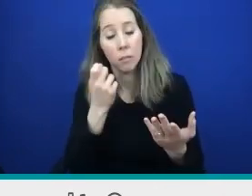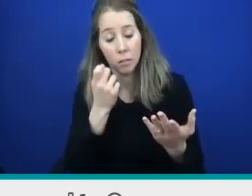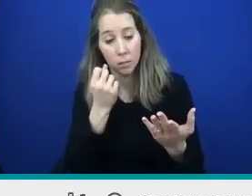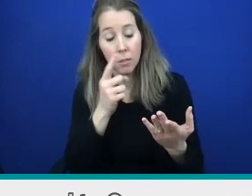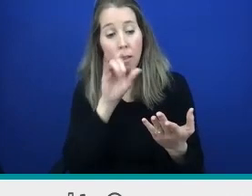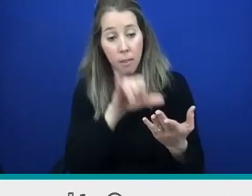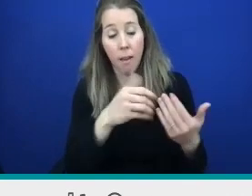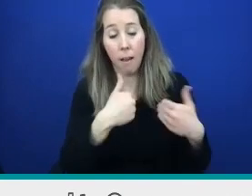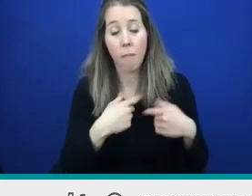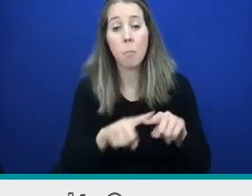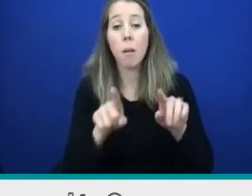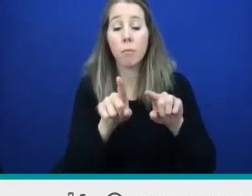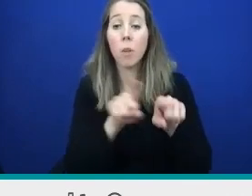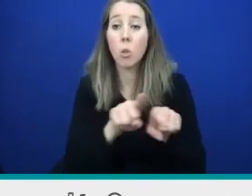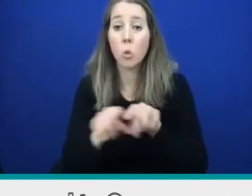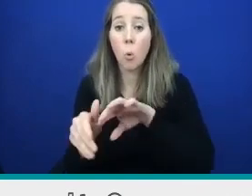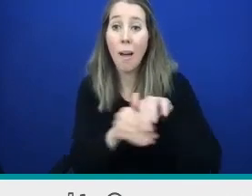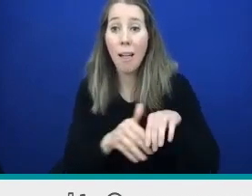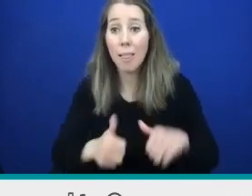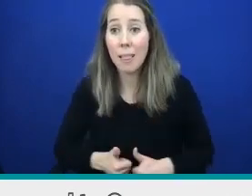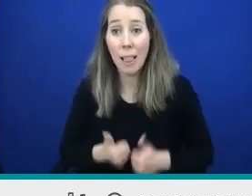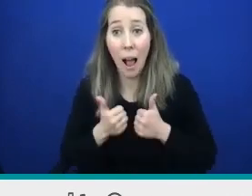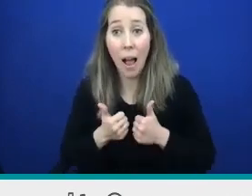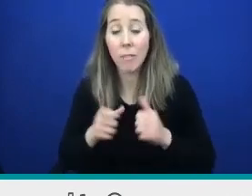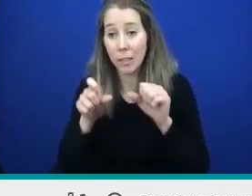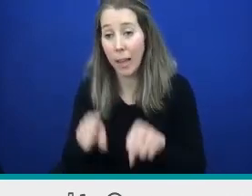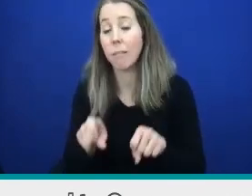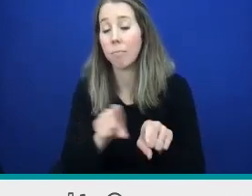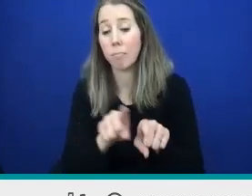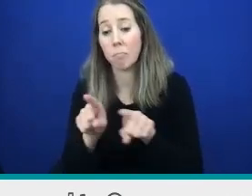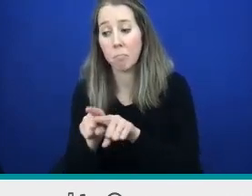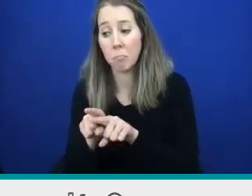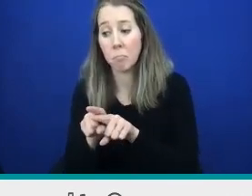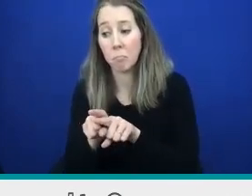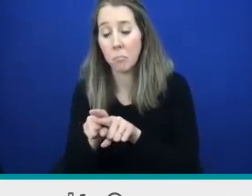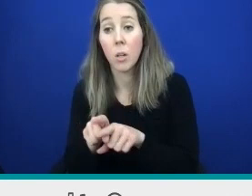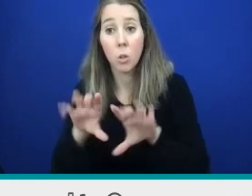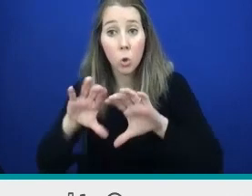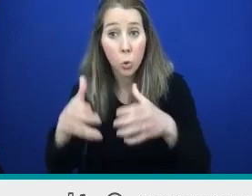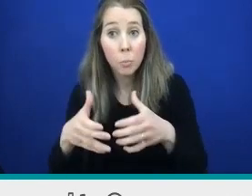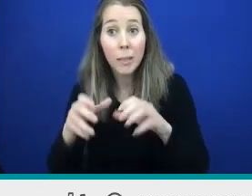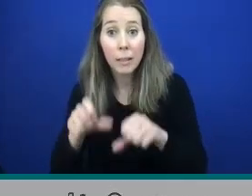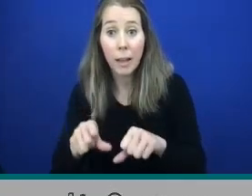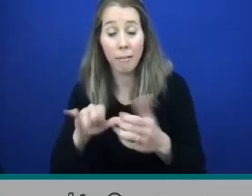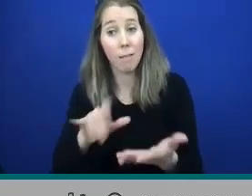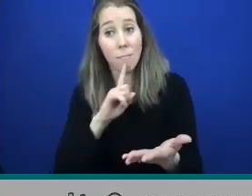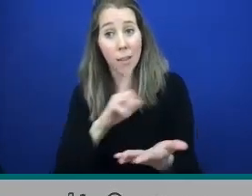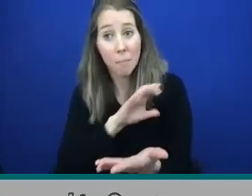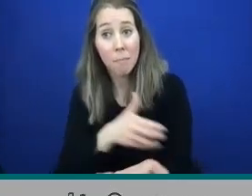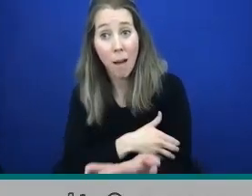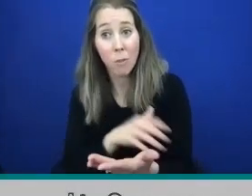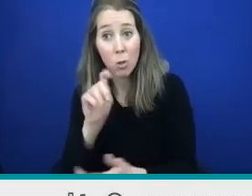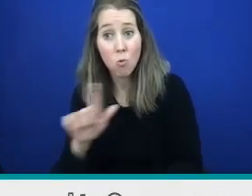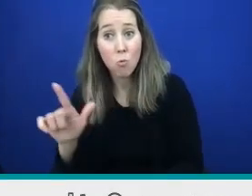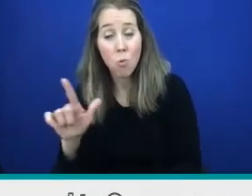asynchronous views, you also have the ability to do it live as well as in groups, which is a powerful